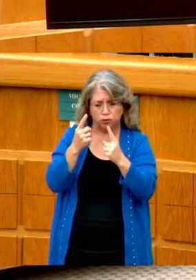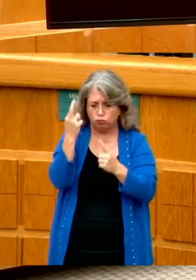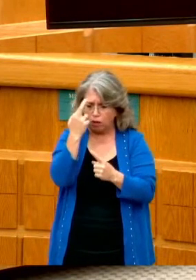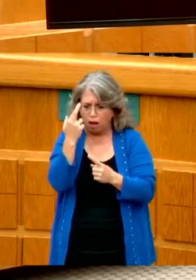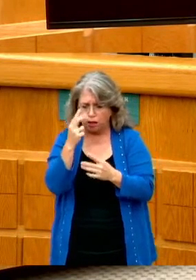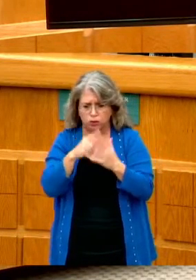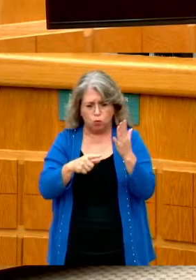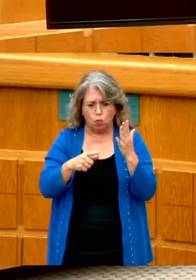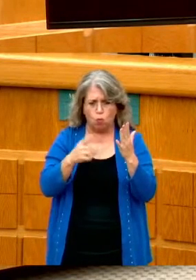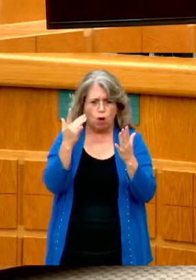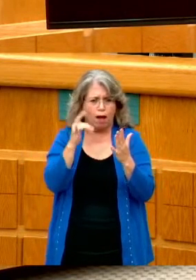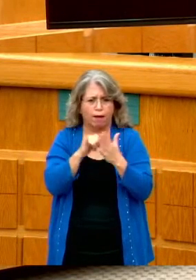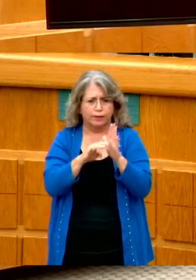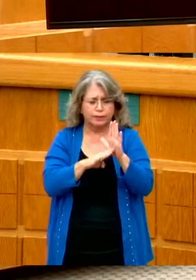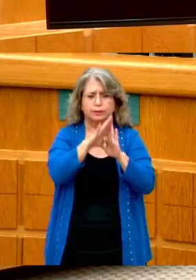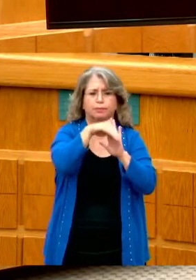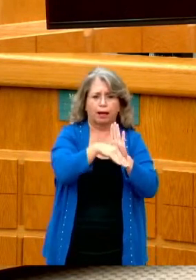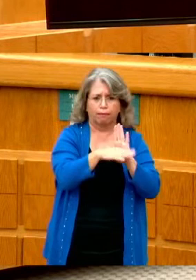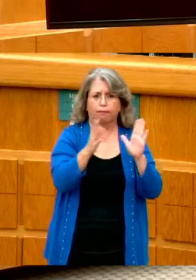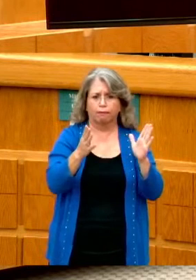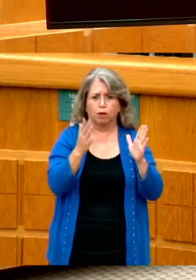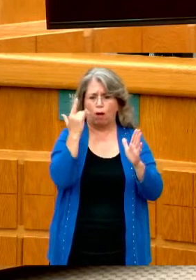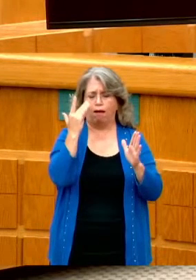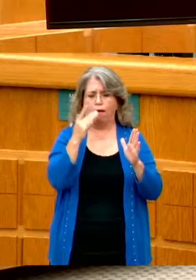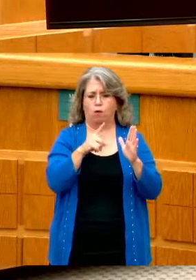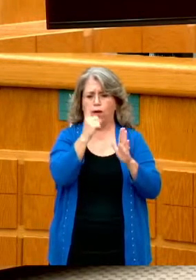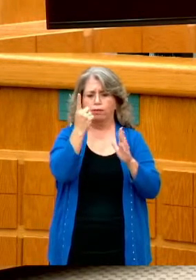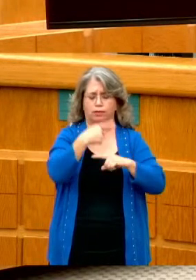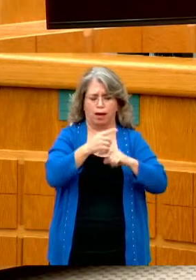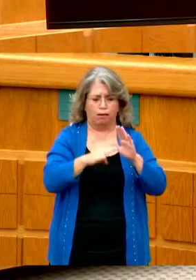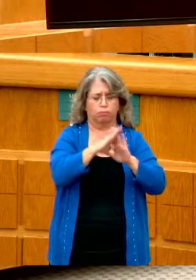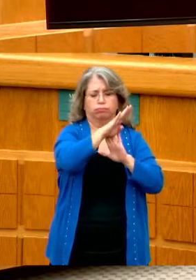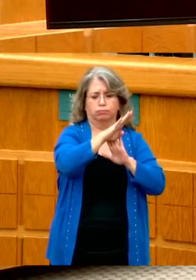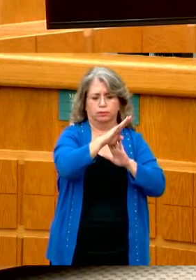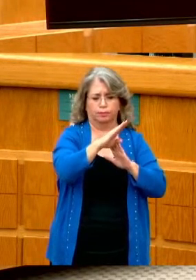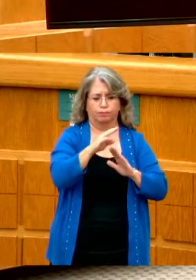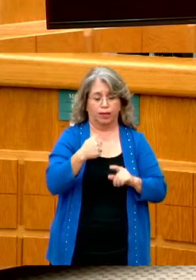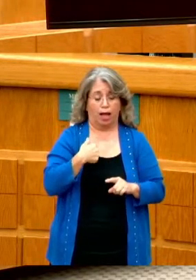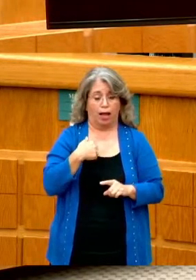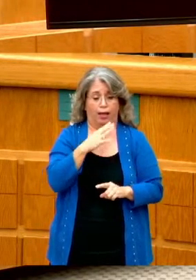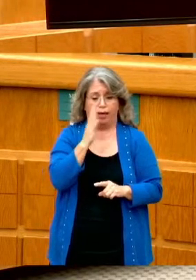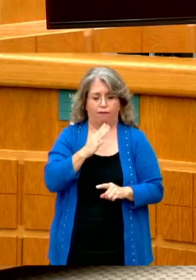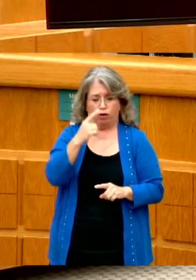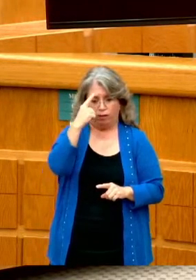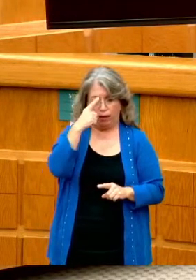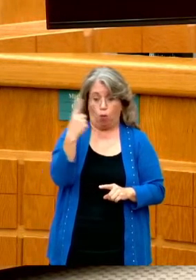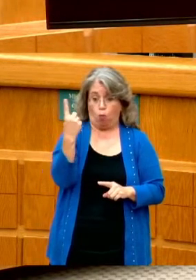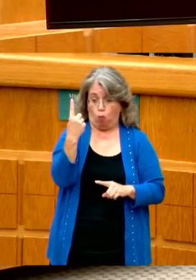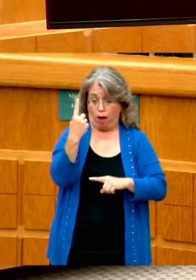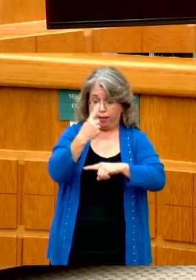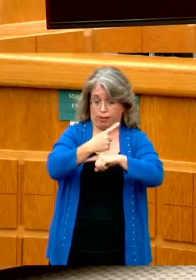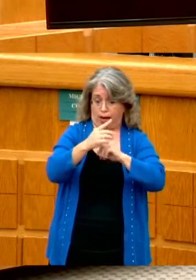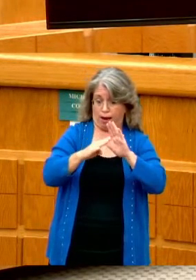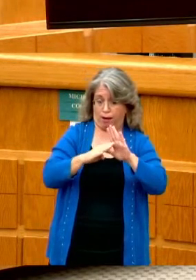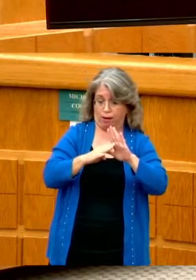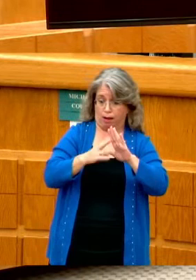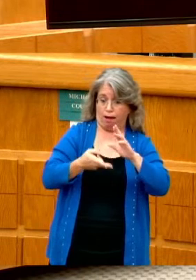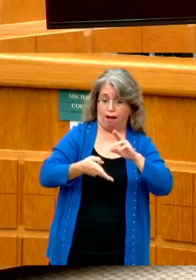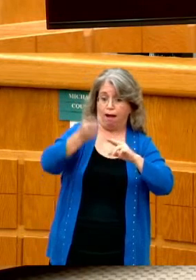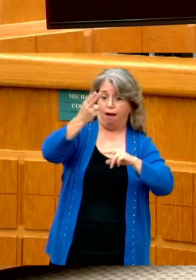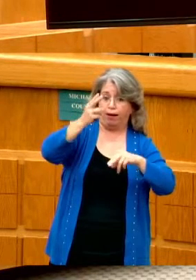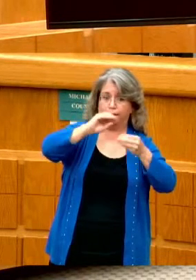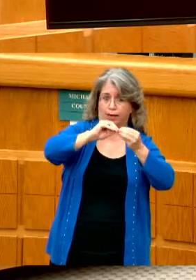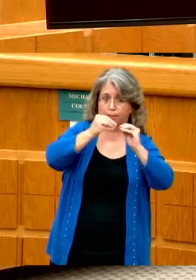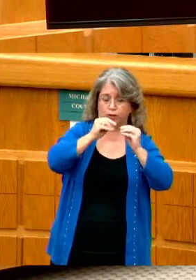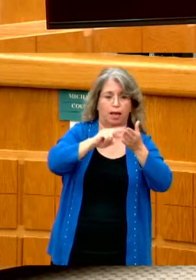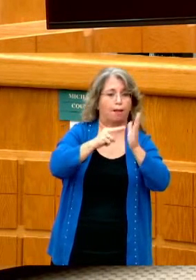I never regard one day as a spike that means everything is going wrong. But I do think